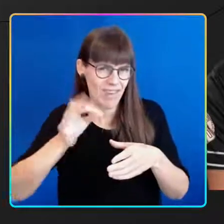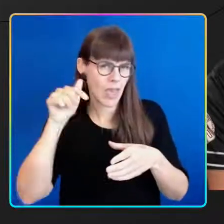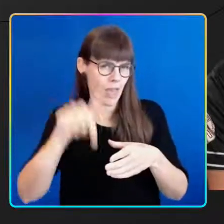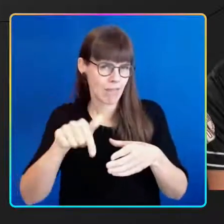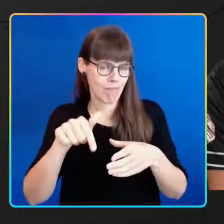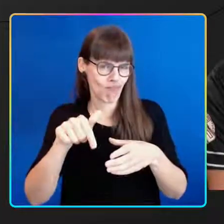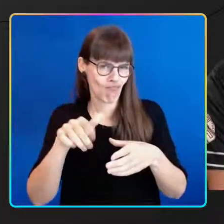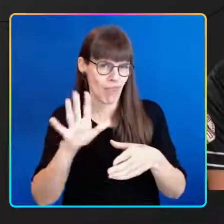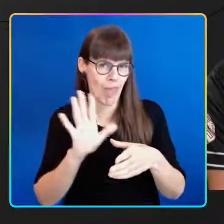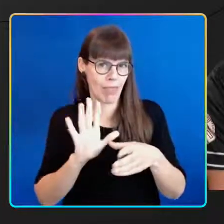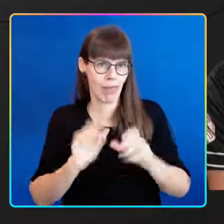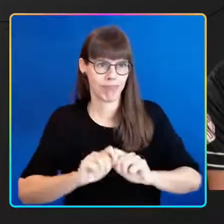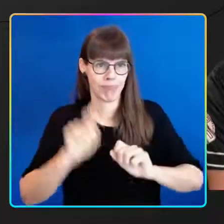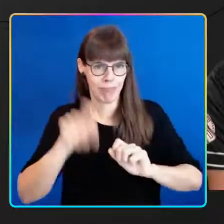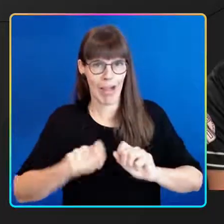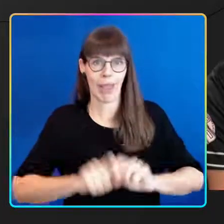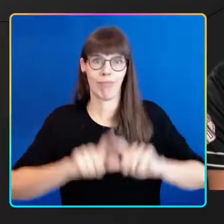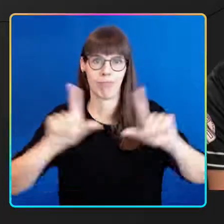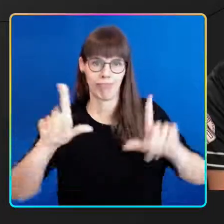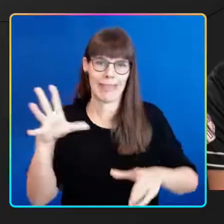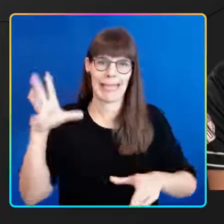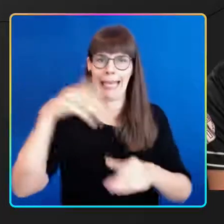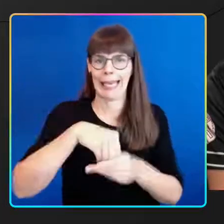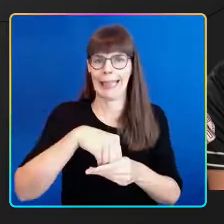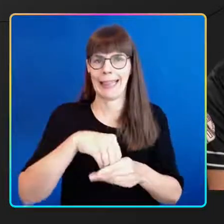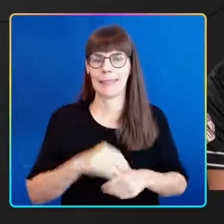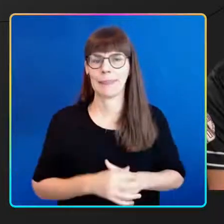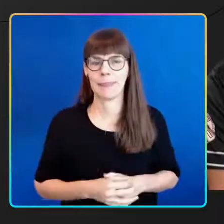aka.ms/abitofai-cafe to join us. So that's straight after the show.